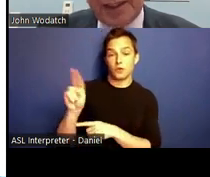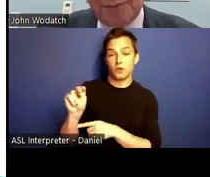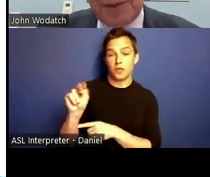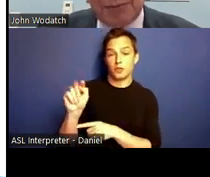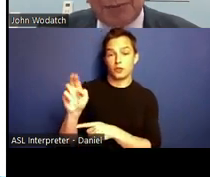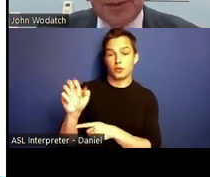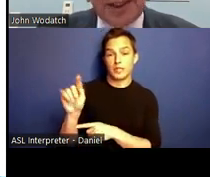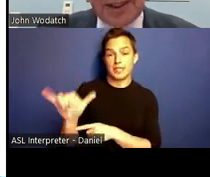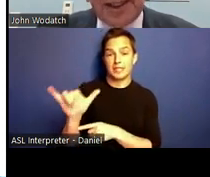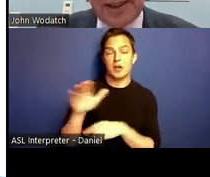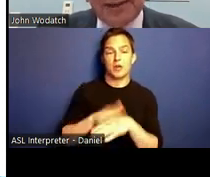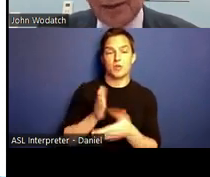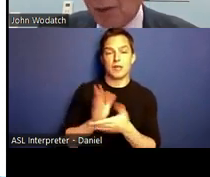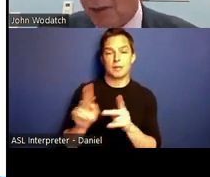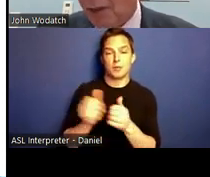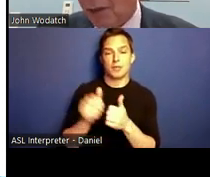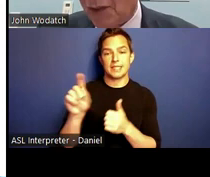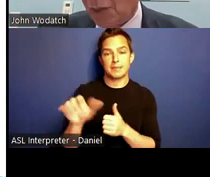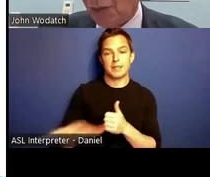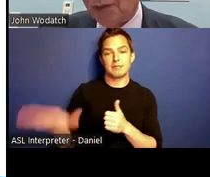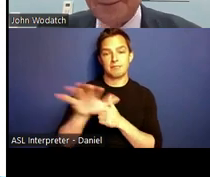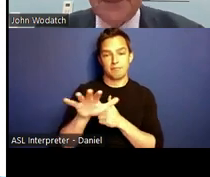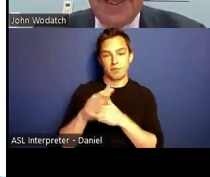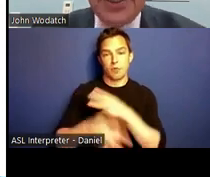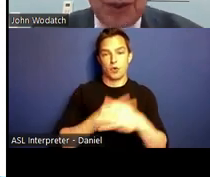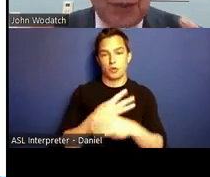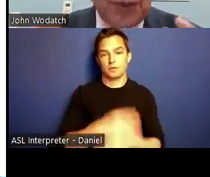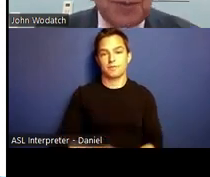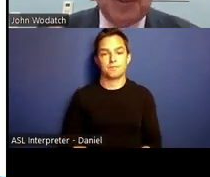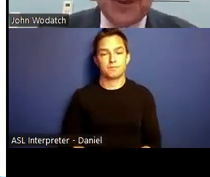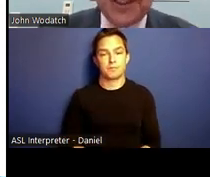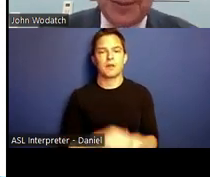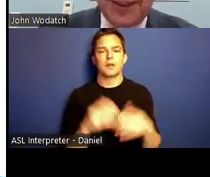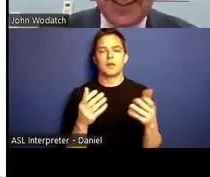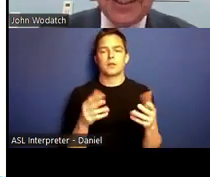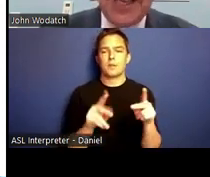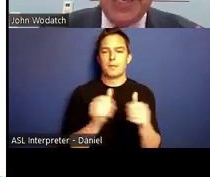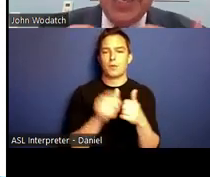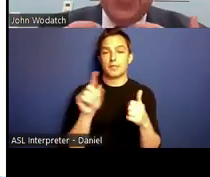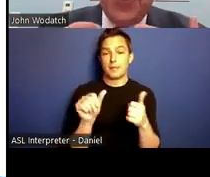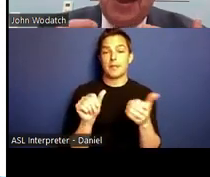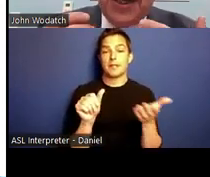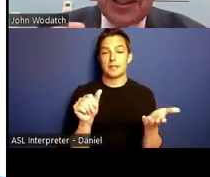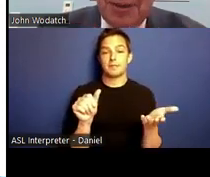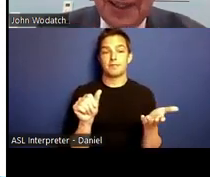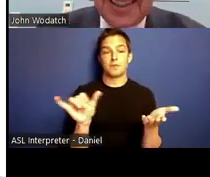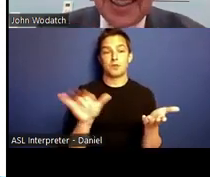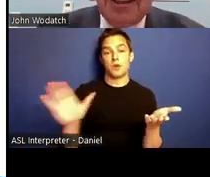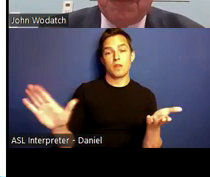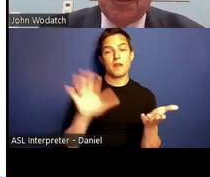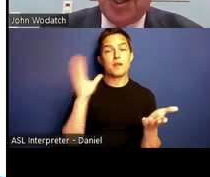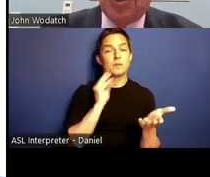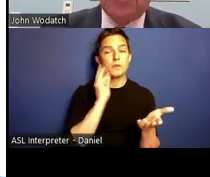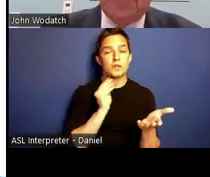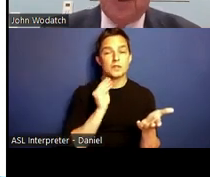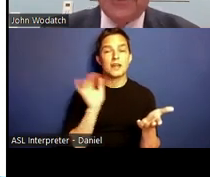the rights of people with disabilities across the world. And so it was people with disabilities and their experiences